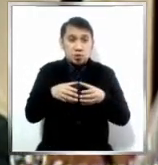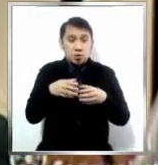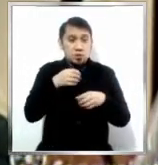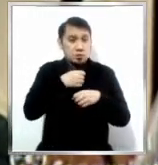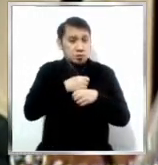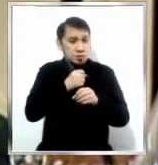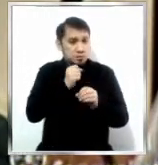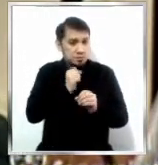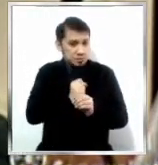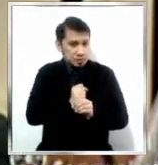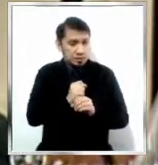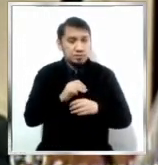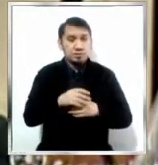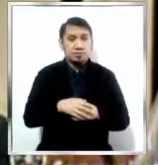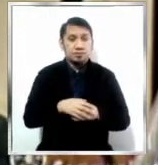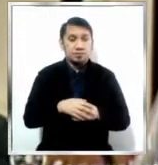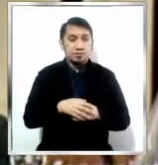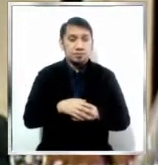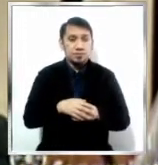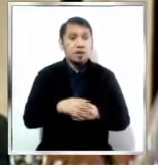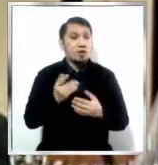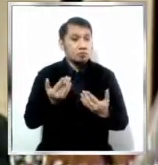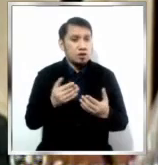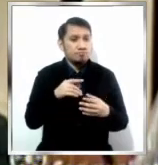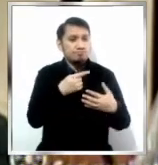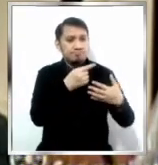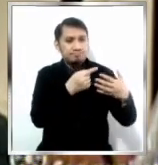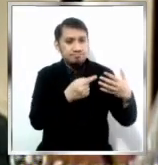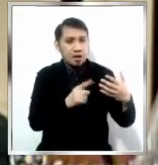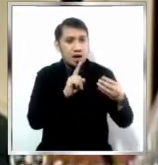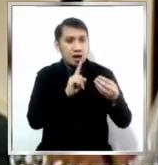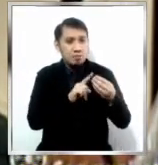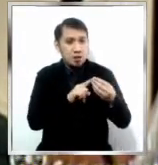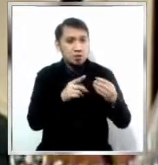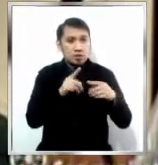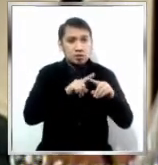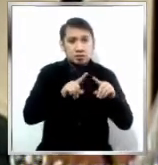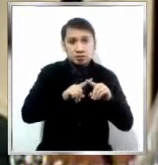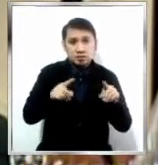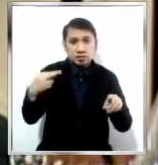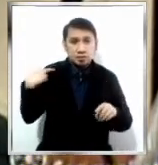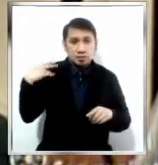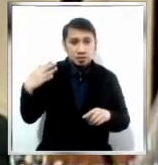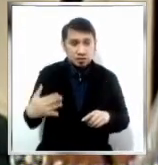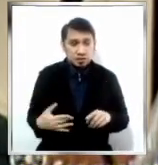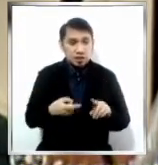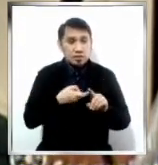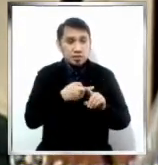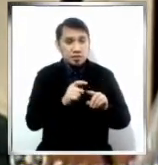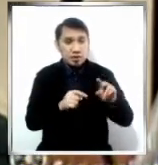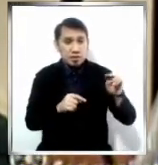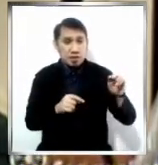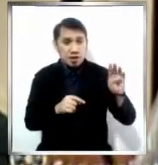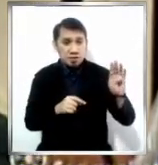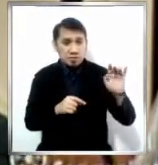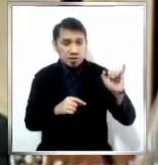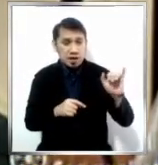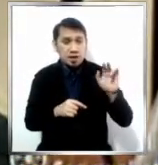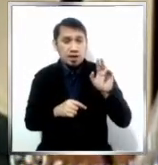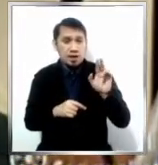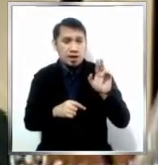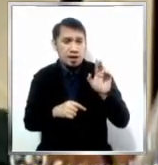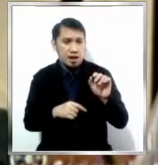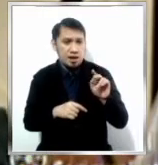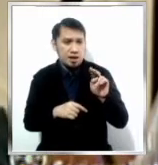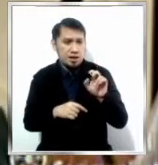comprised or composed of representatives from the NBI, the AMLC,